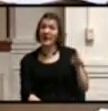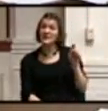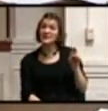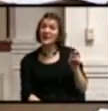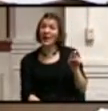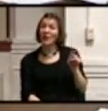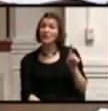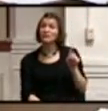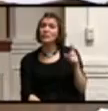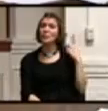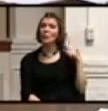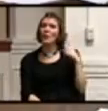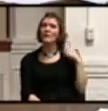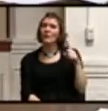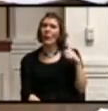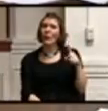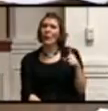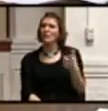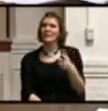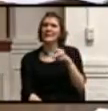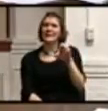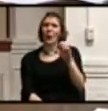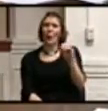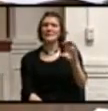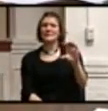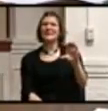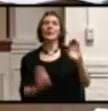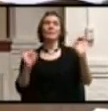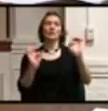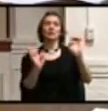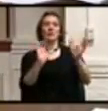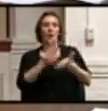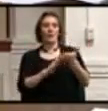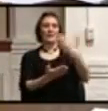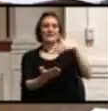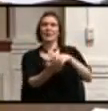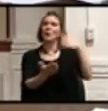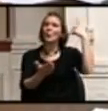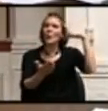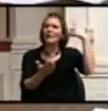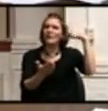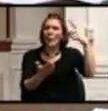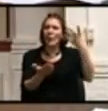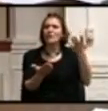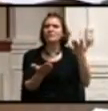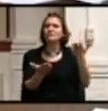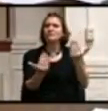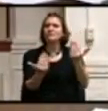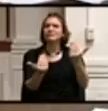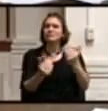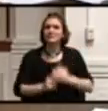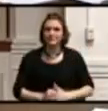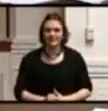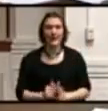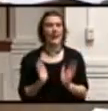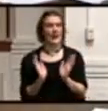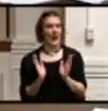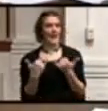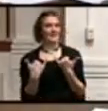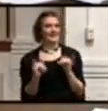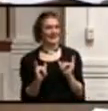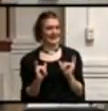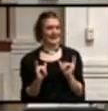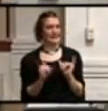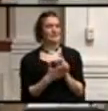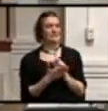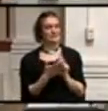speak a little bit about the EOC and what's going to be located there and how that's designed? We don't have that completely